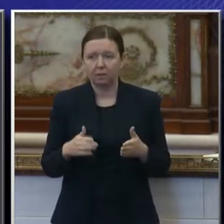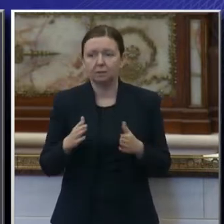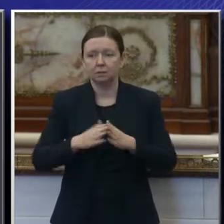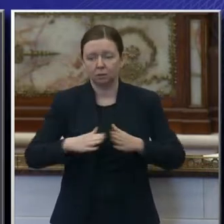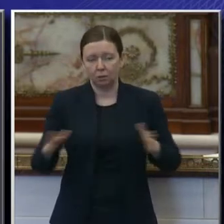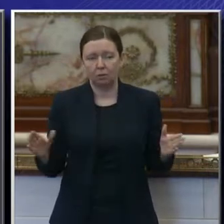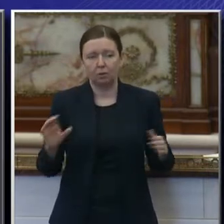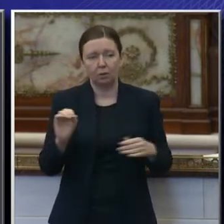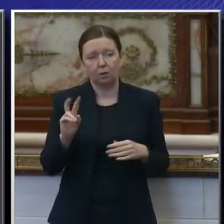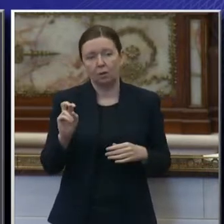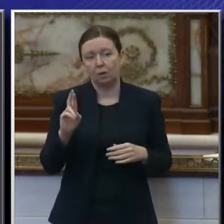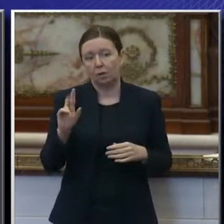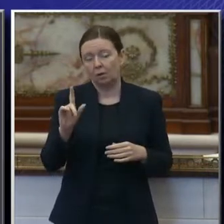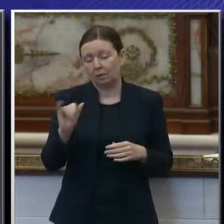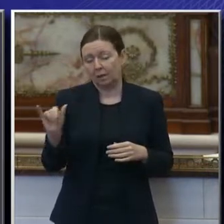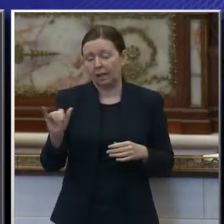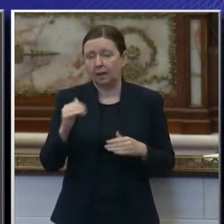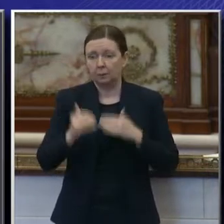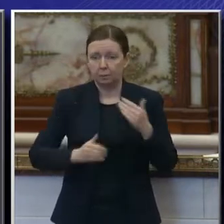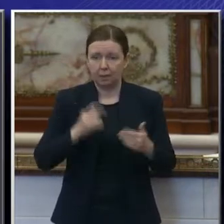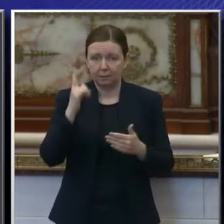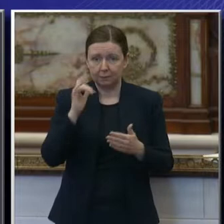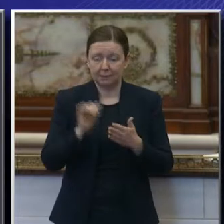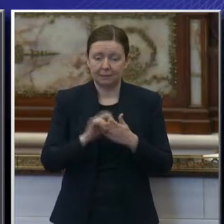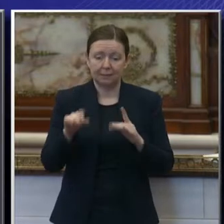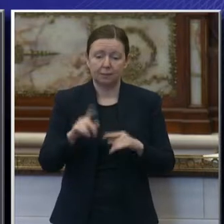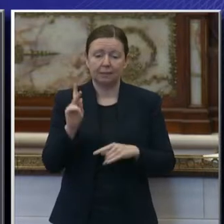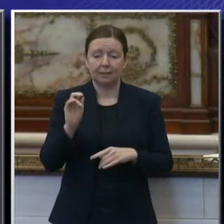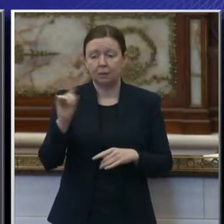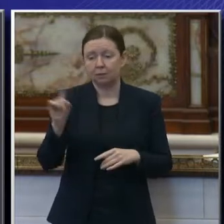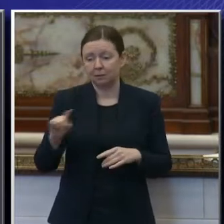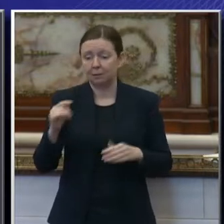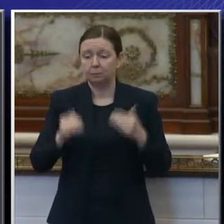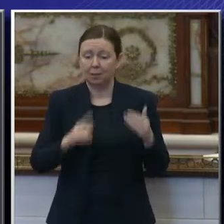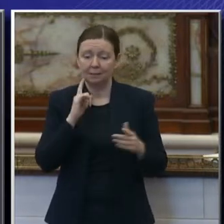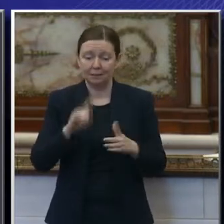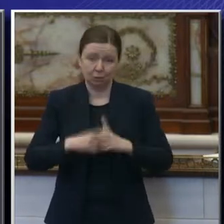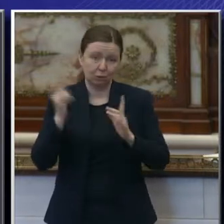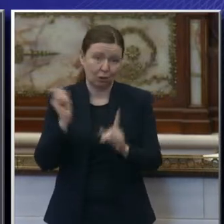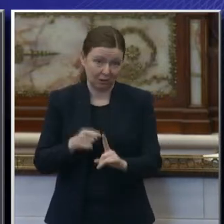overlay process, because that's when the EOP process is actually triggered,